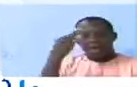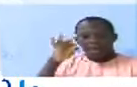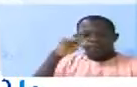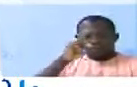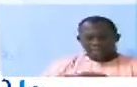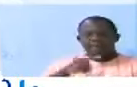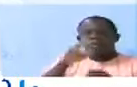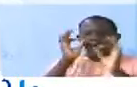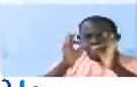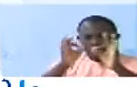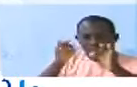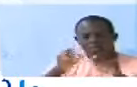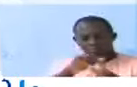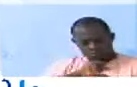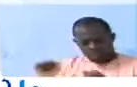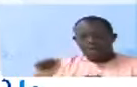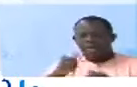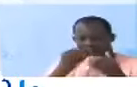you should say everything